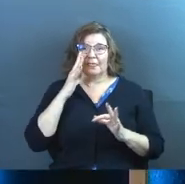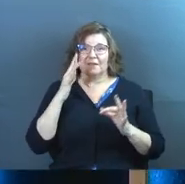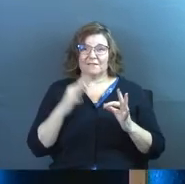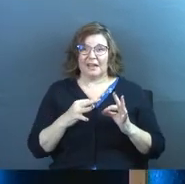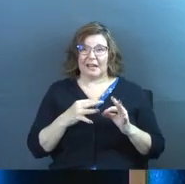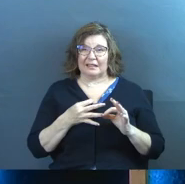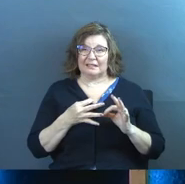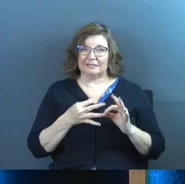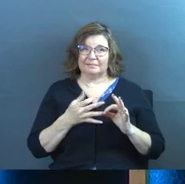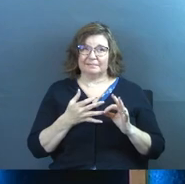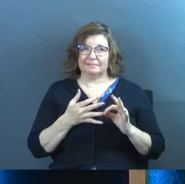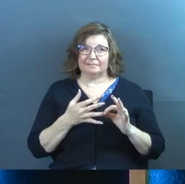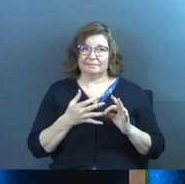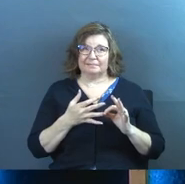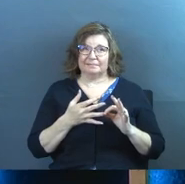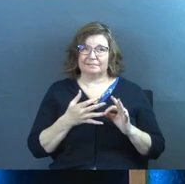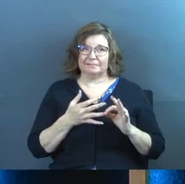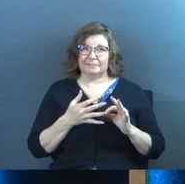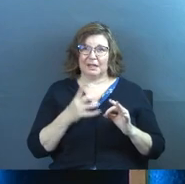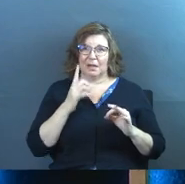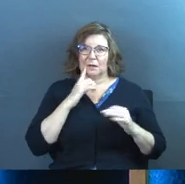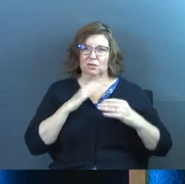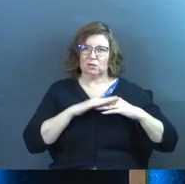cannot hold you